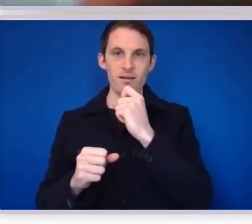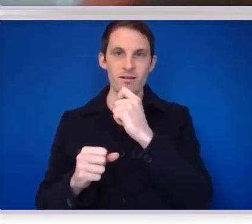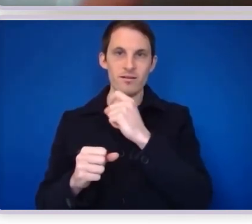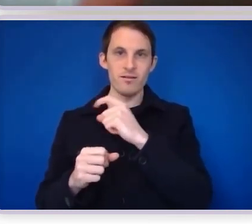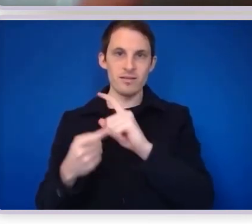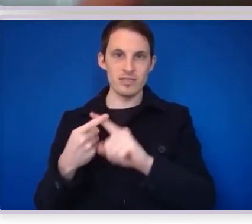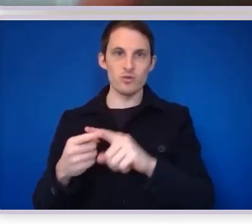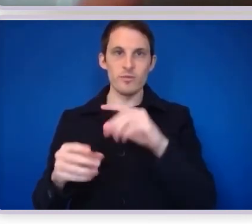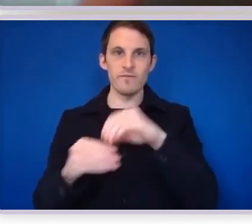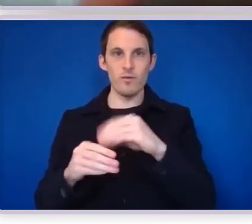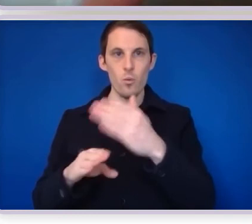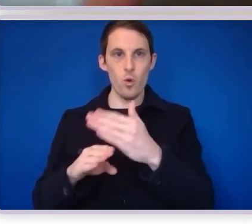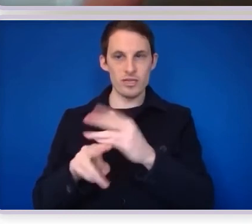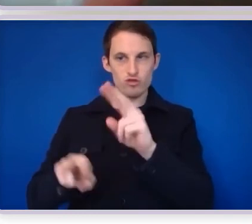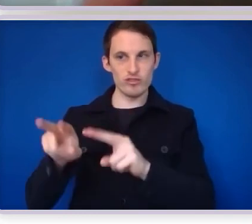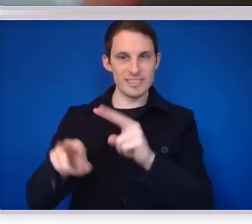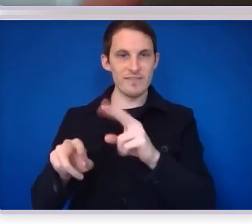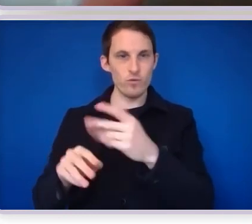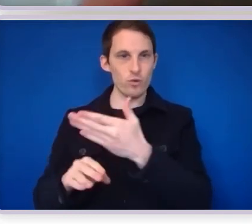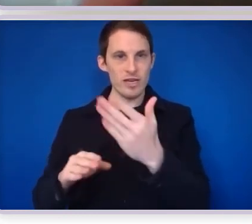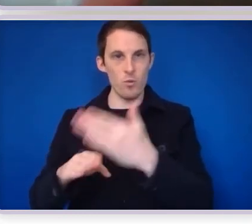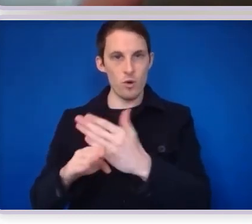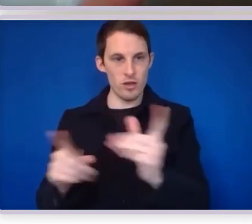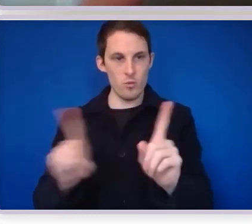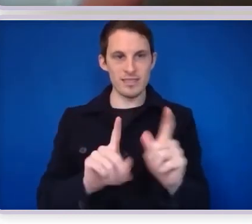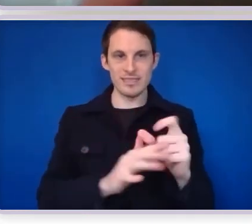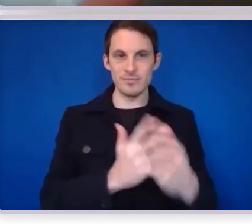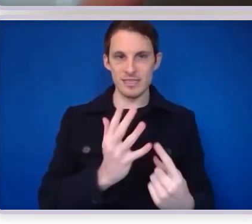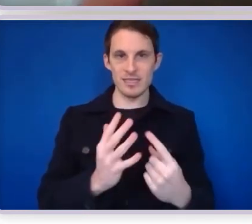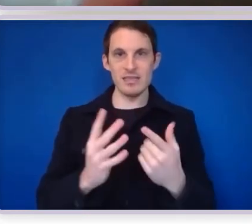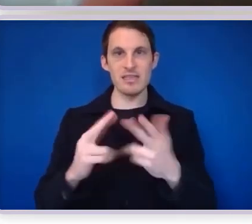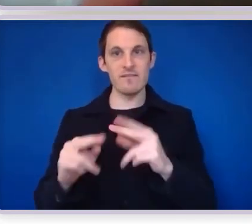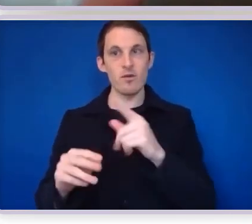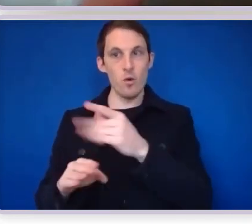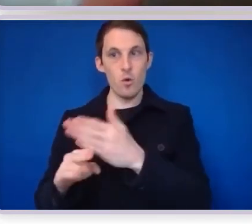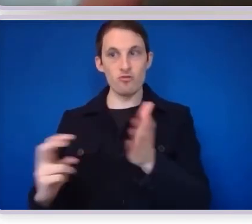for disability workers. And when workers register with us,